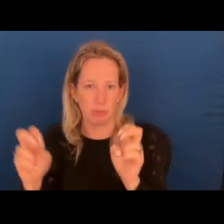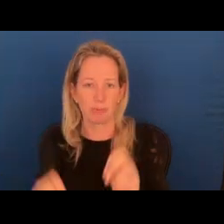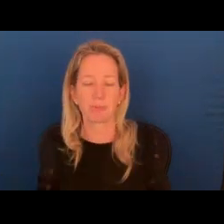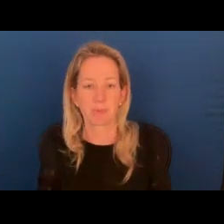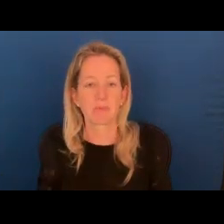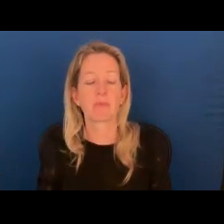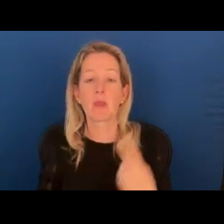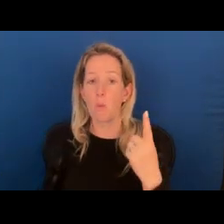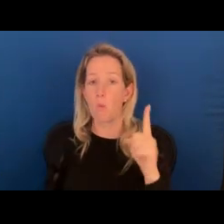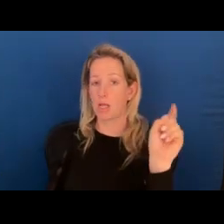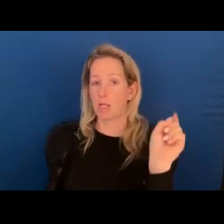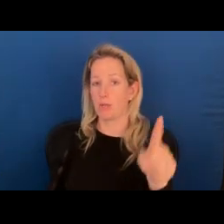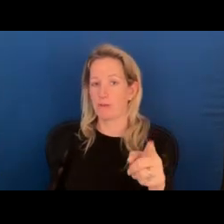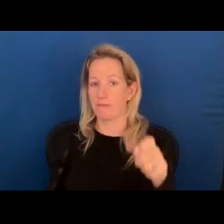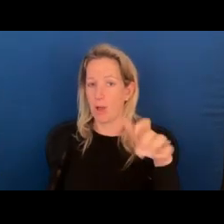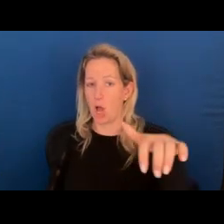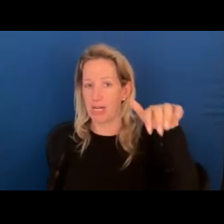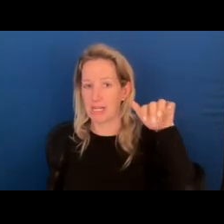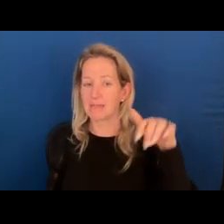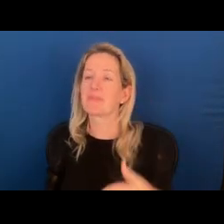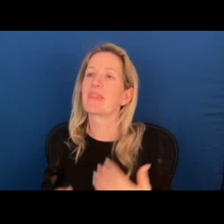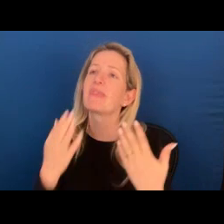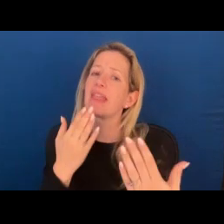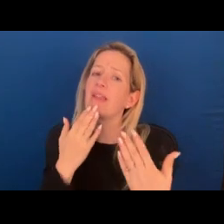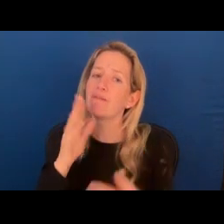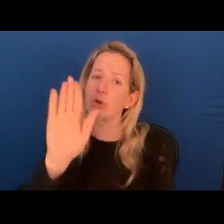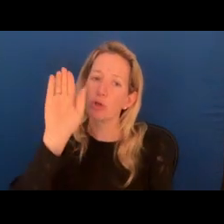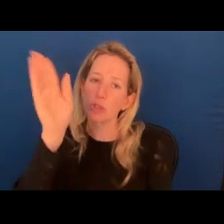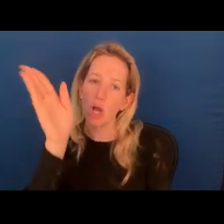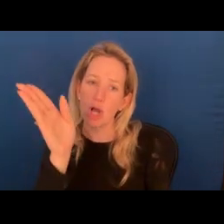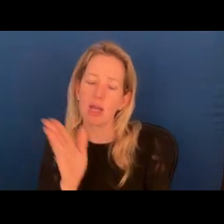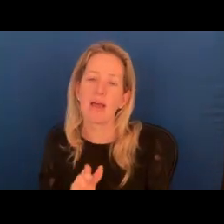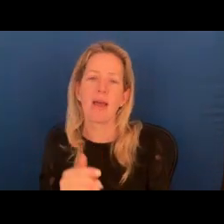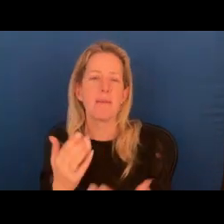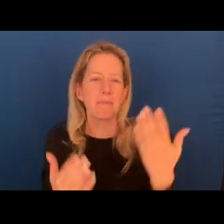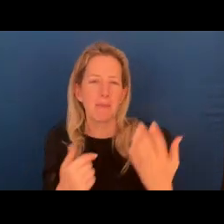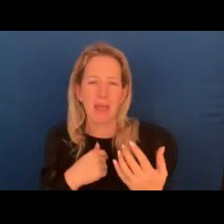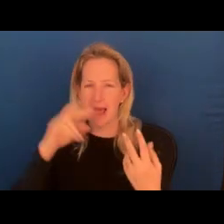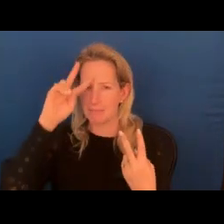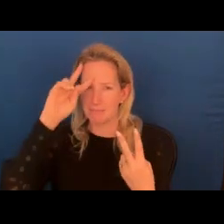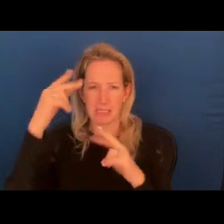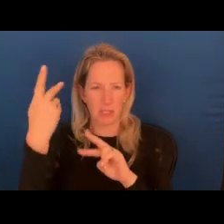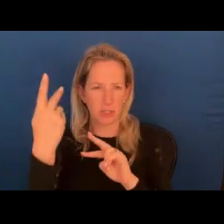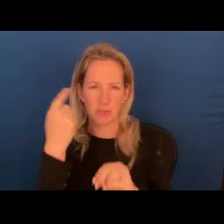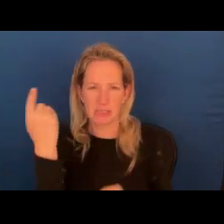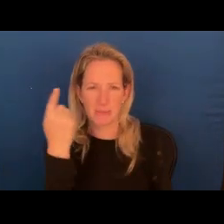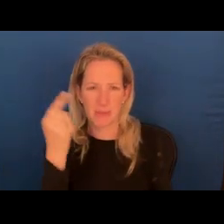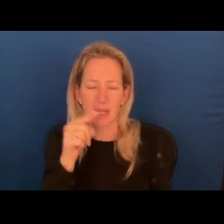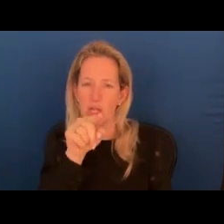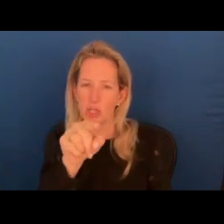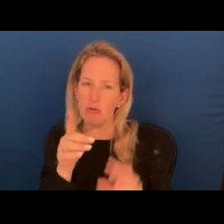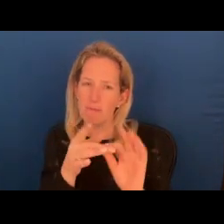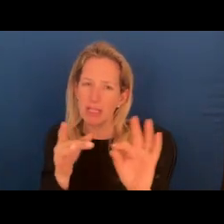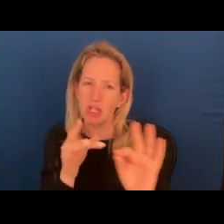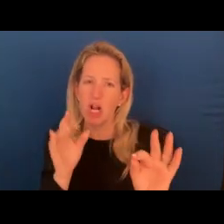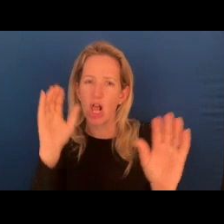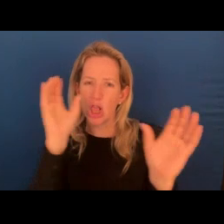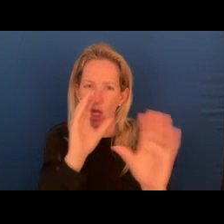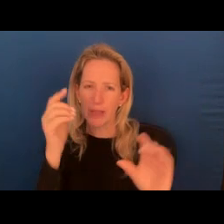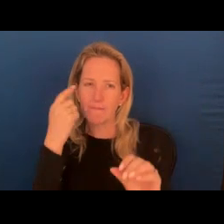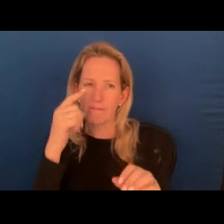audience. Thanks for your talk. I feel like I might have misunderstood something. You mentioned looking for terrestrial